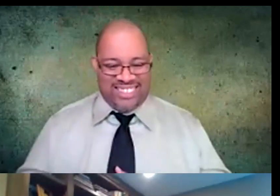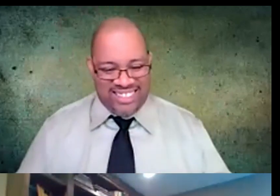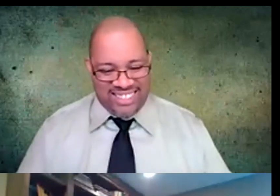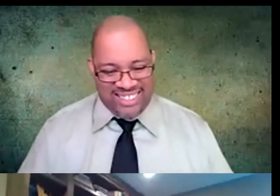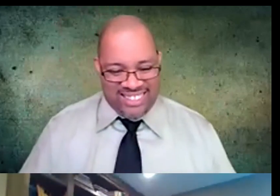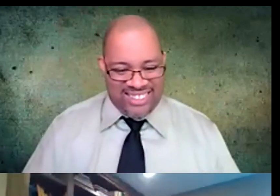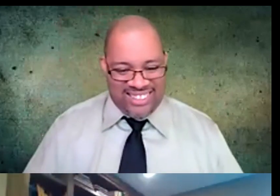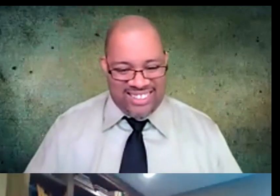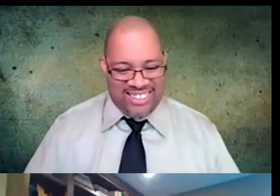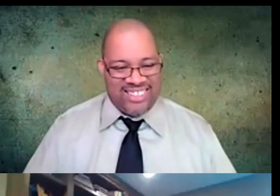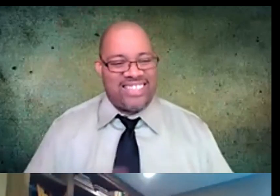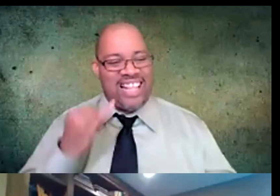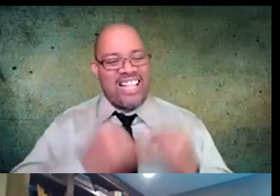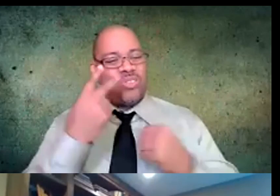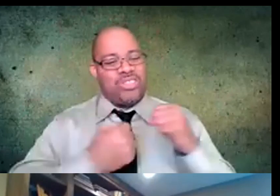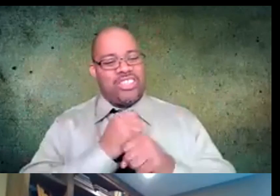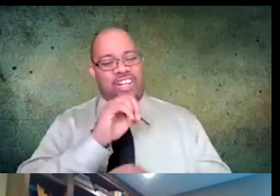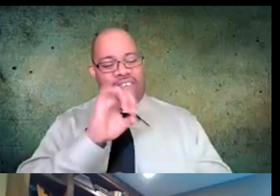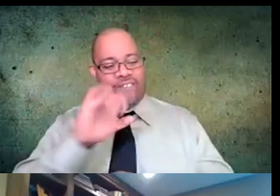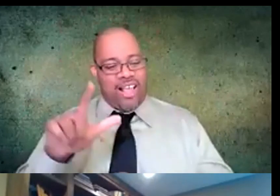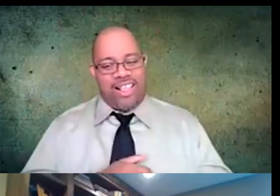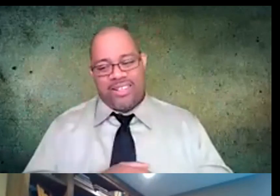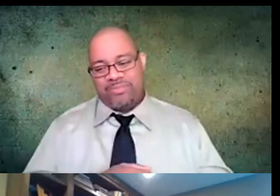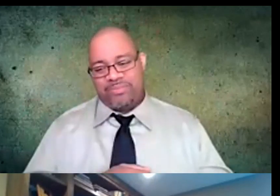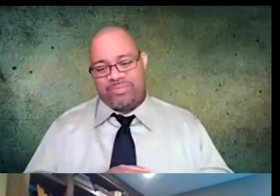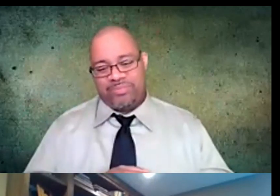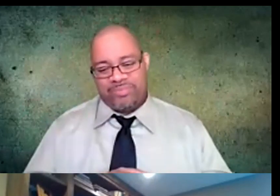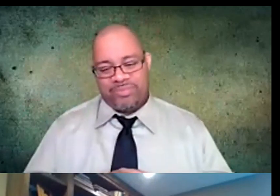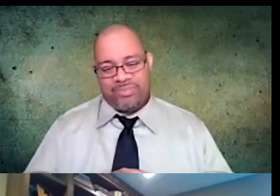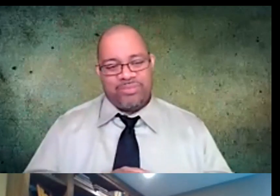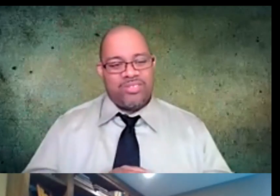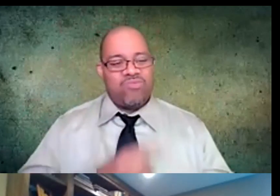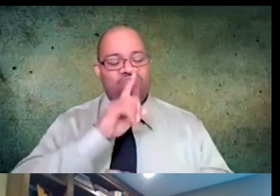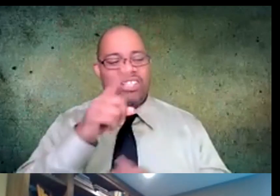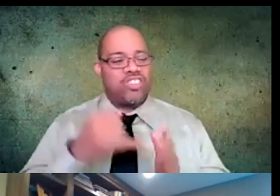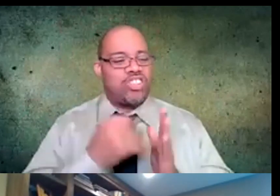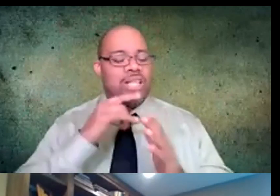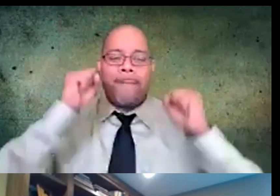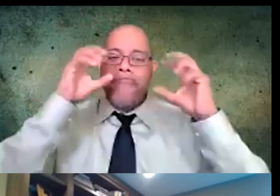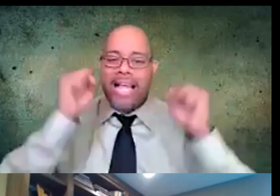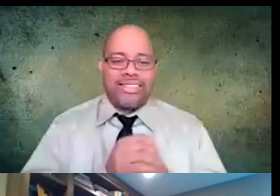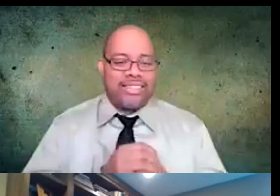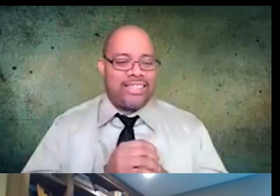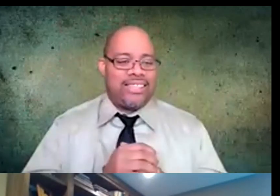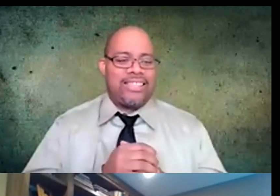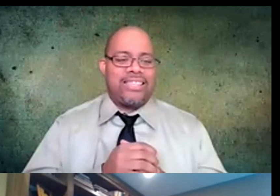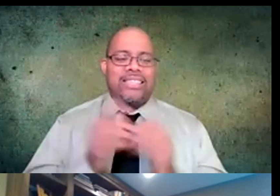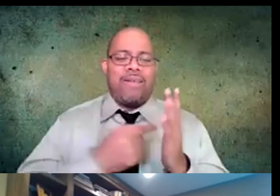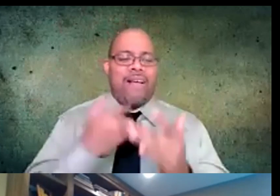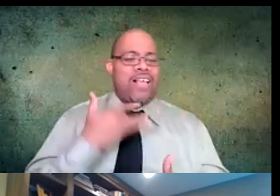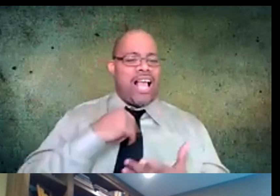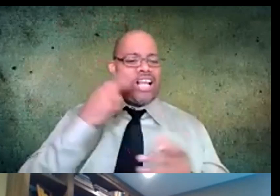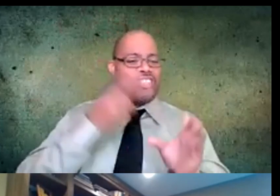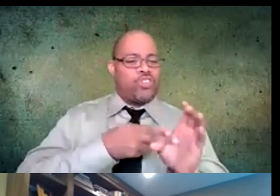I would say the past 2 years at Cerevel, really, really just amazing. Like, sometimes I feel like I just